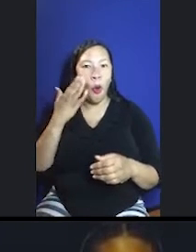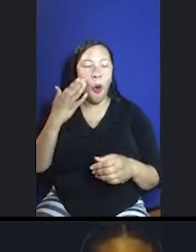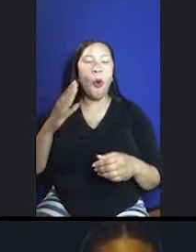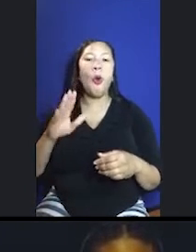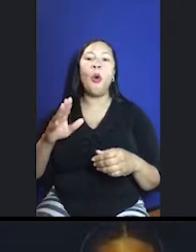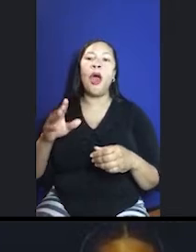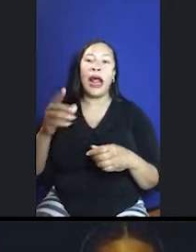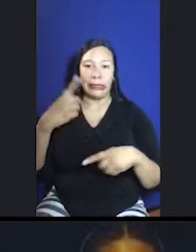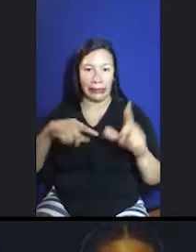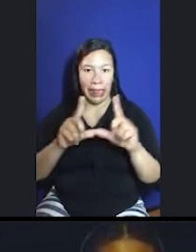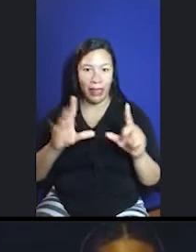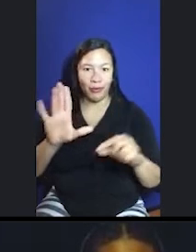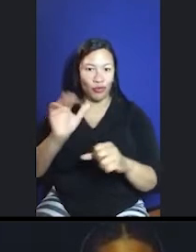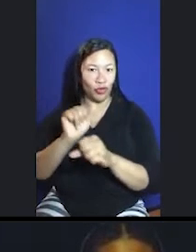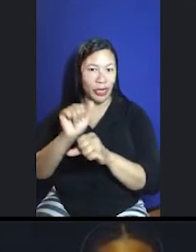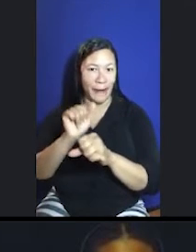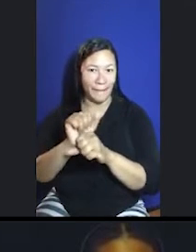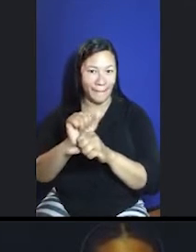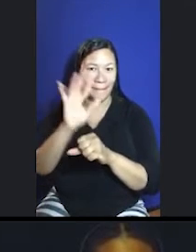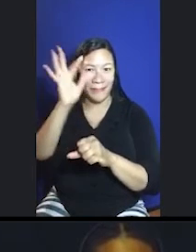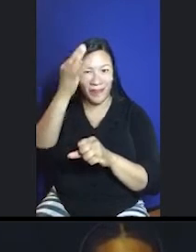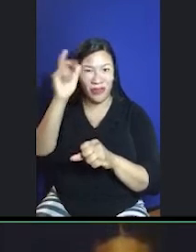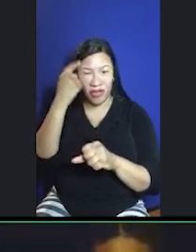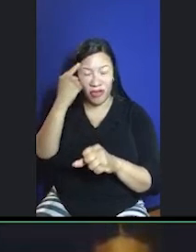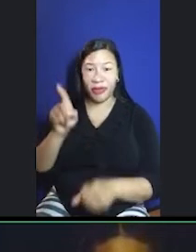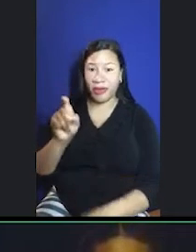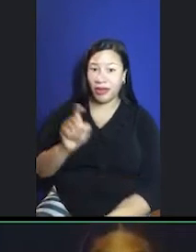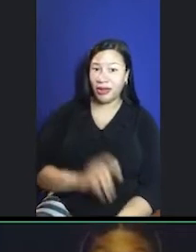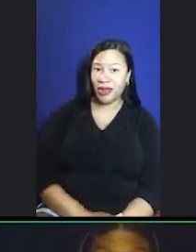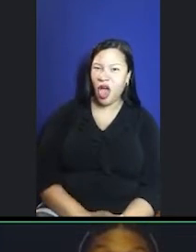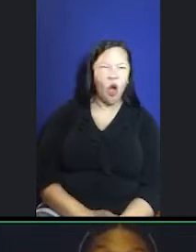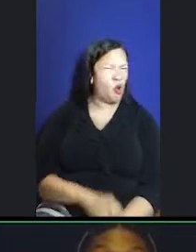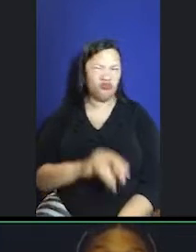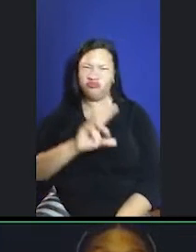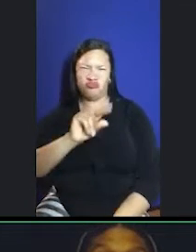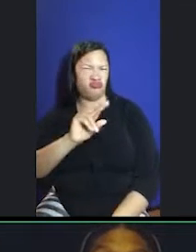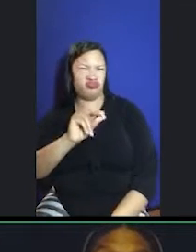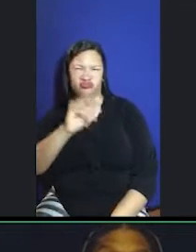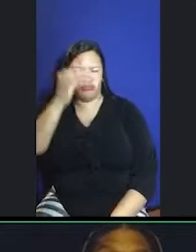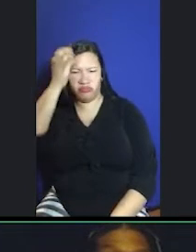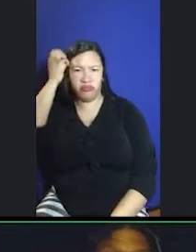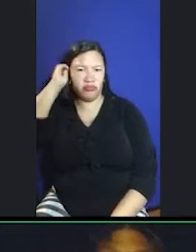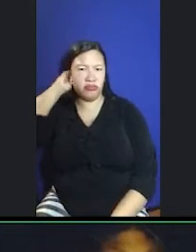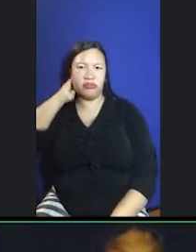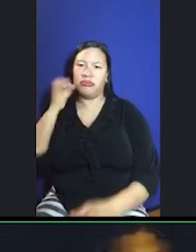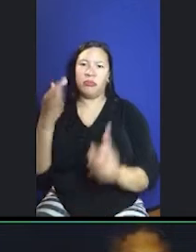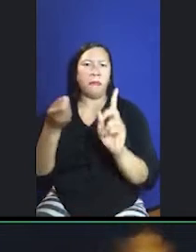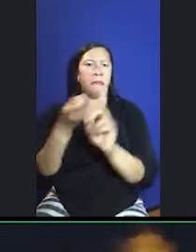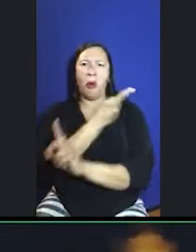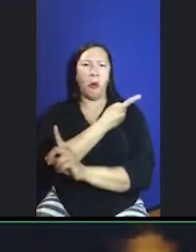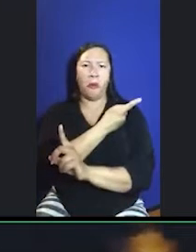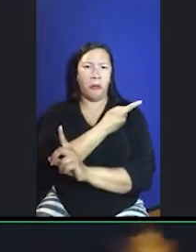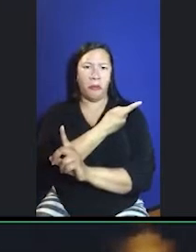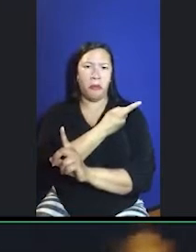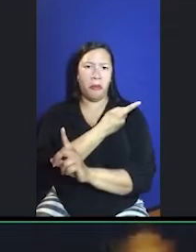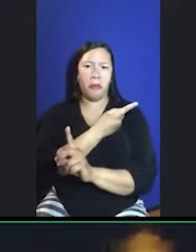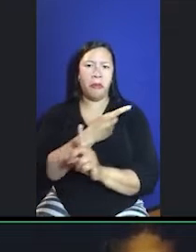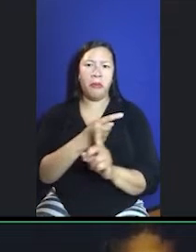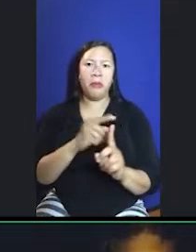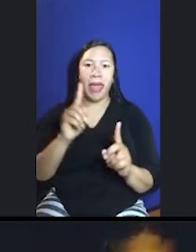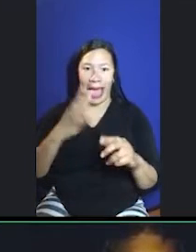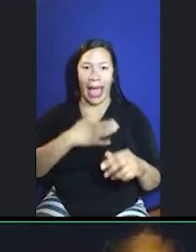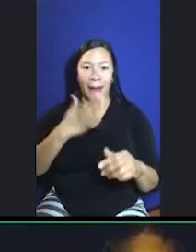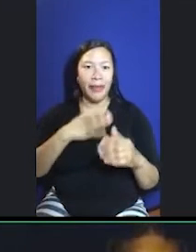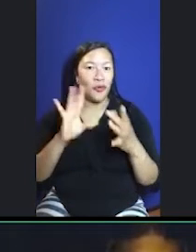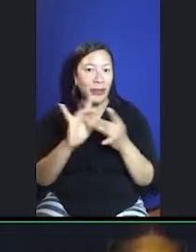job with the feds basically. Oh no, I mean, well, totally unrelated. Like Oh, that's okay, I'm glad okay. you brought